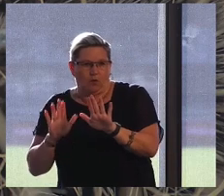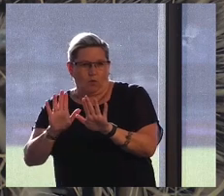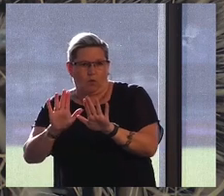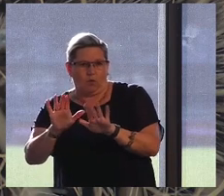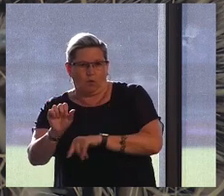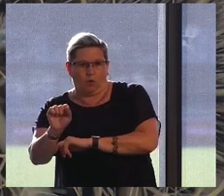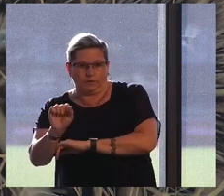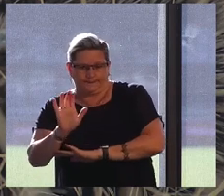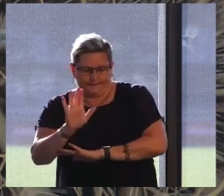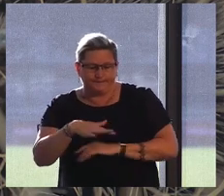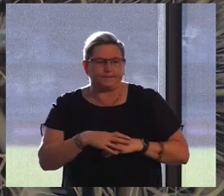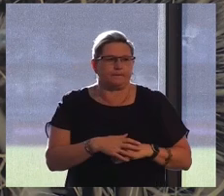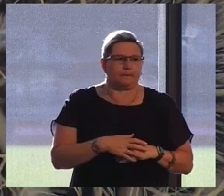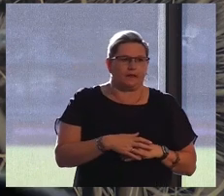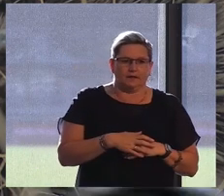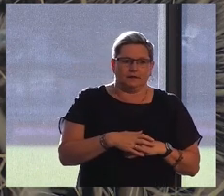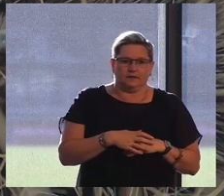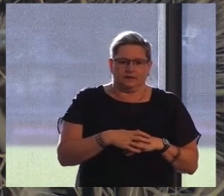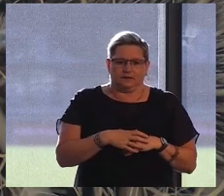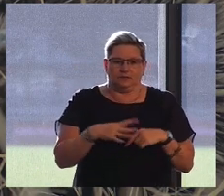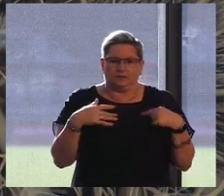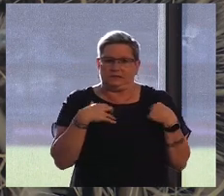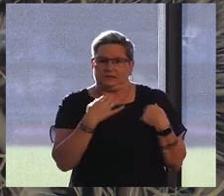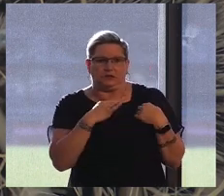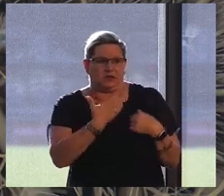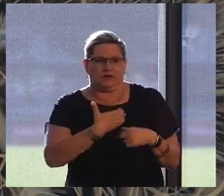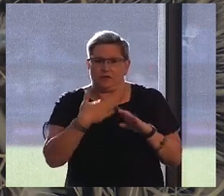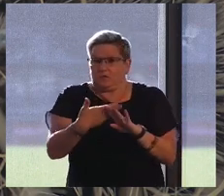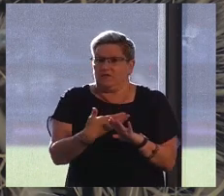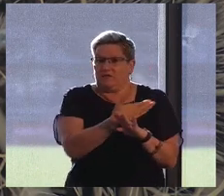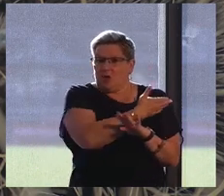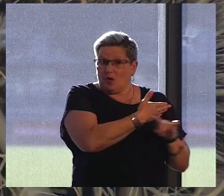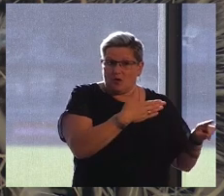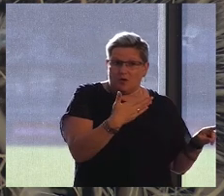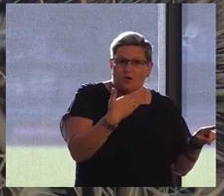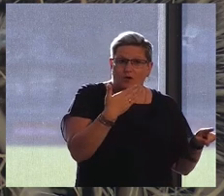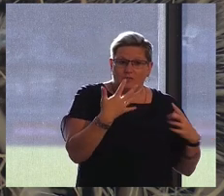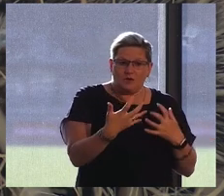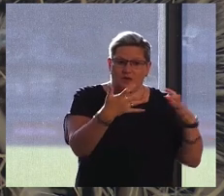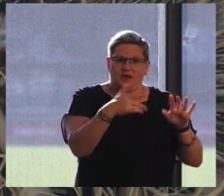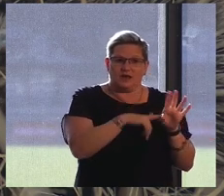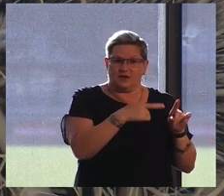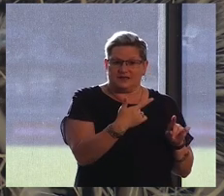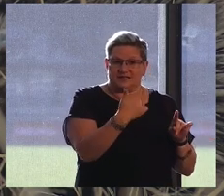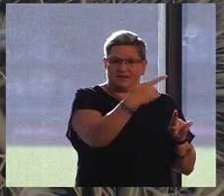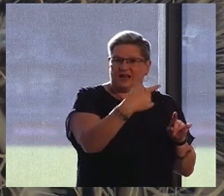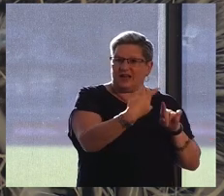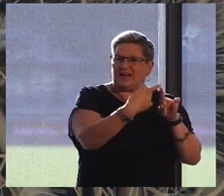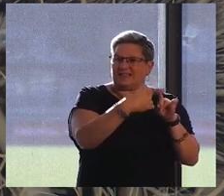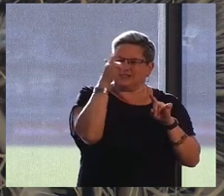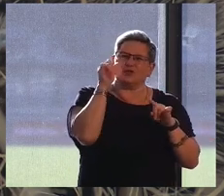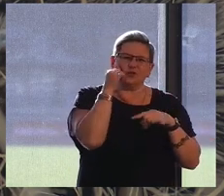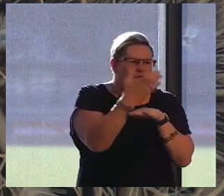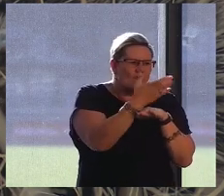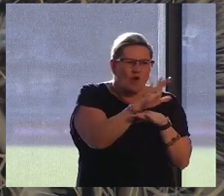bit. But my only previous experience public speaking before I did that was in year seven. Our English teacher had made everyone